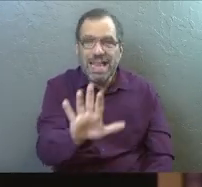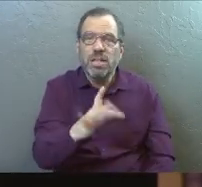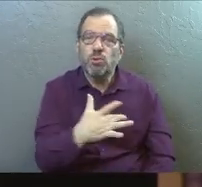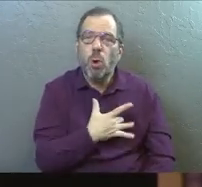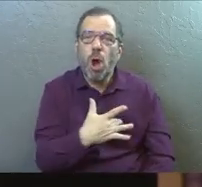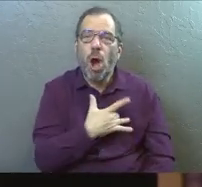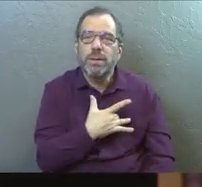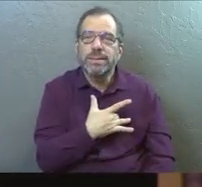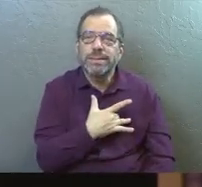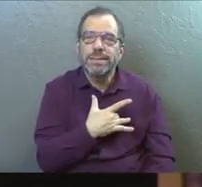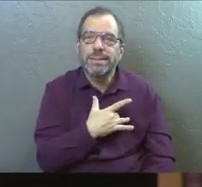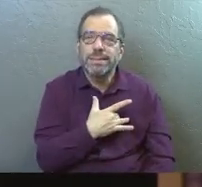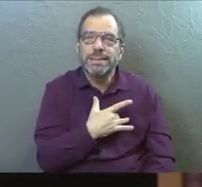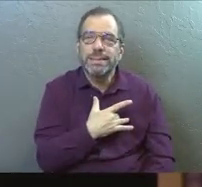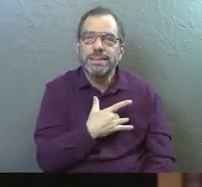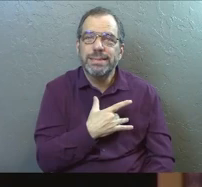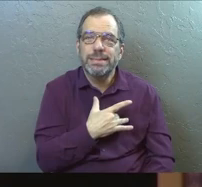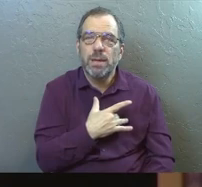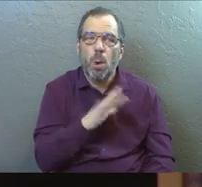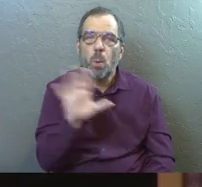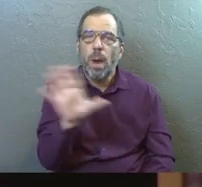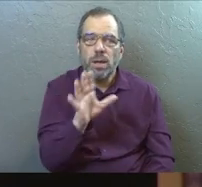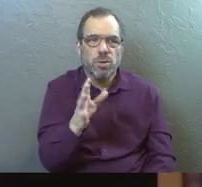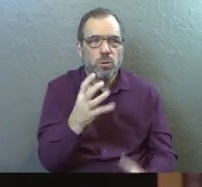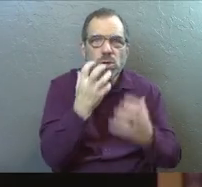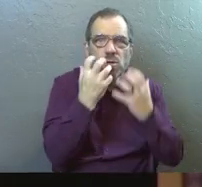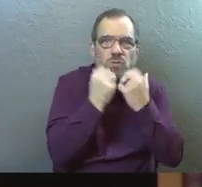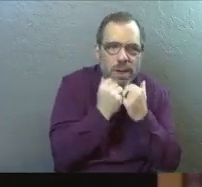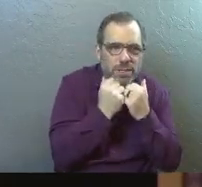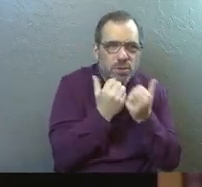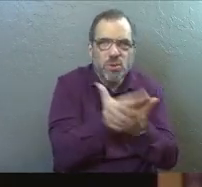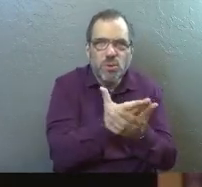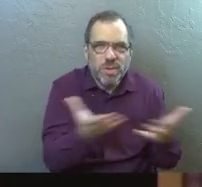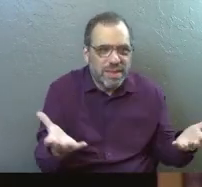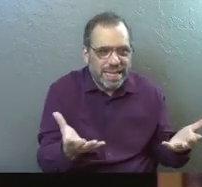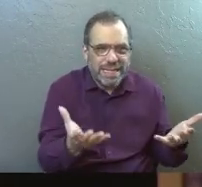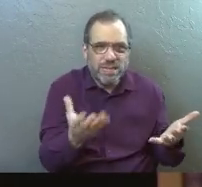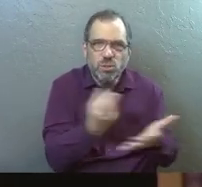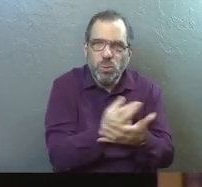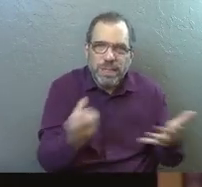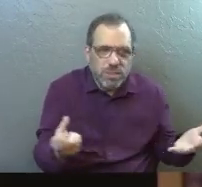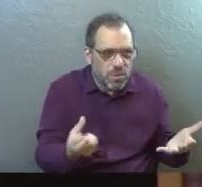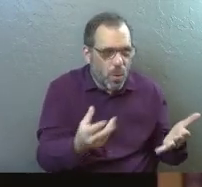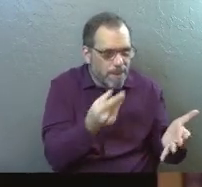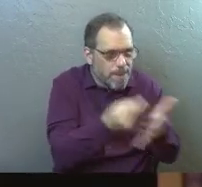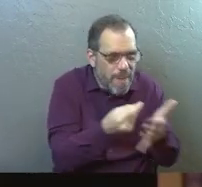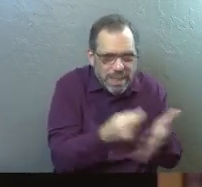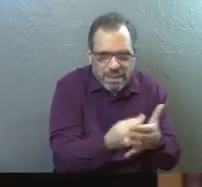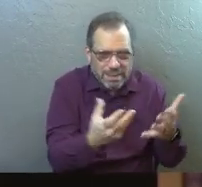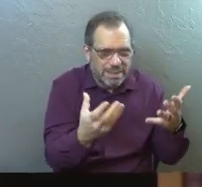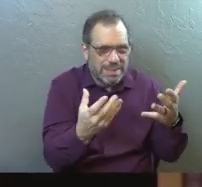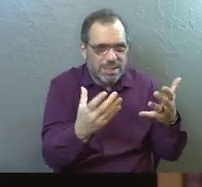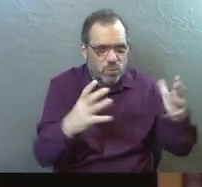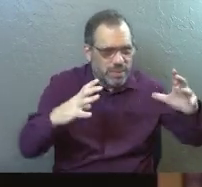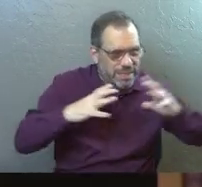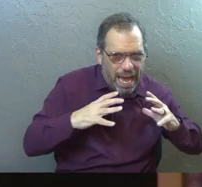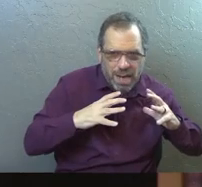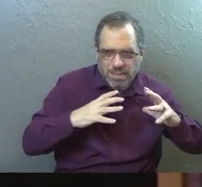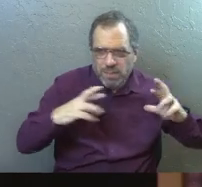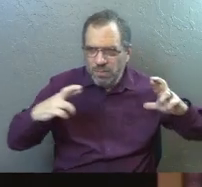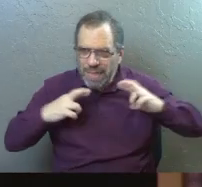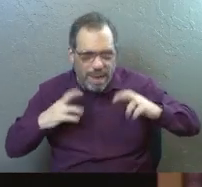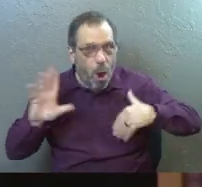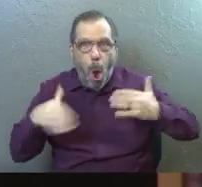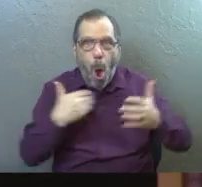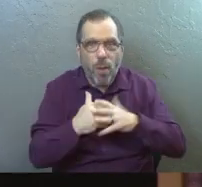also. Where your treasure is, where your stuff, your resources, your money, your retirement,